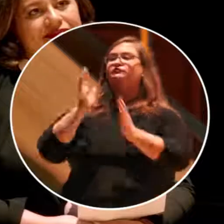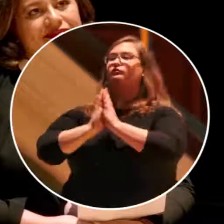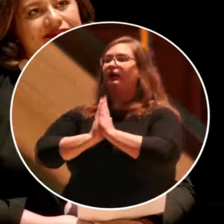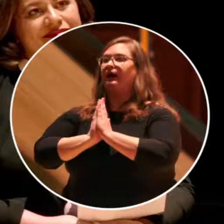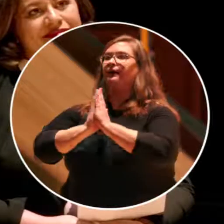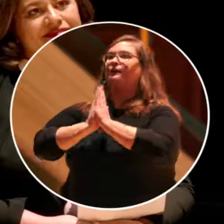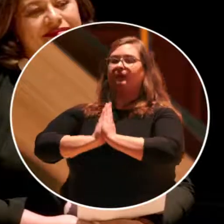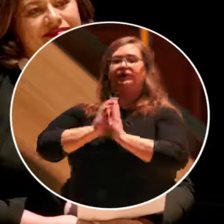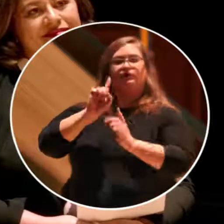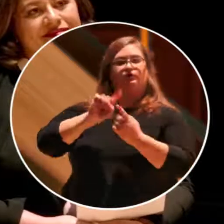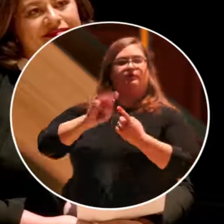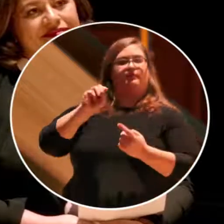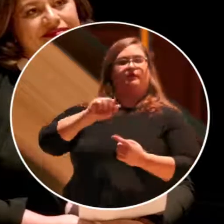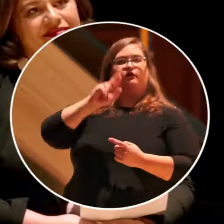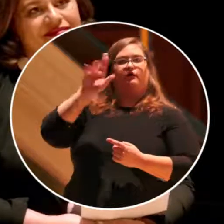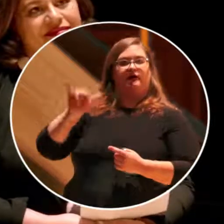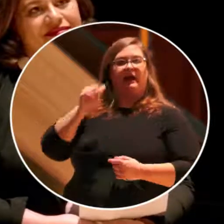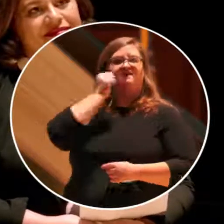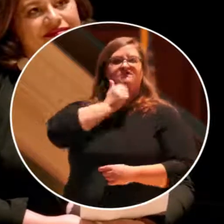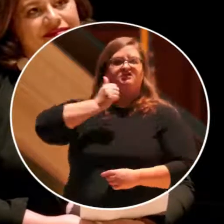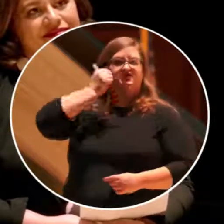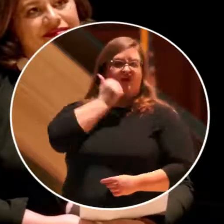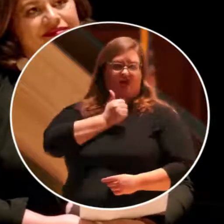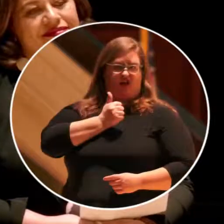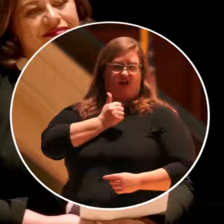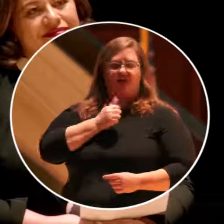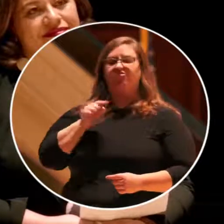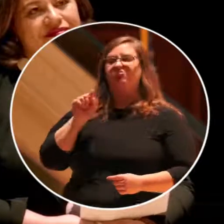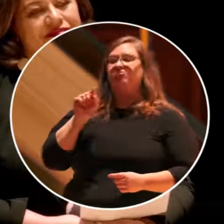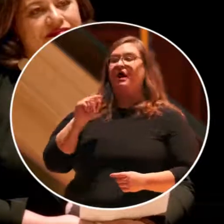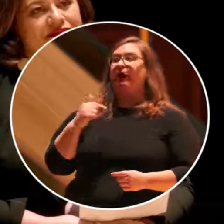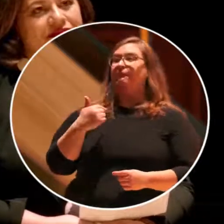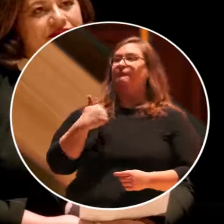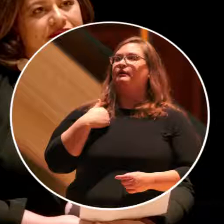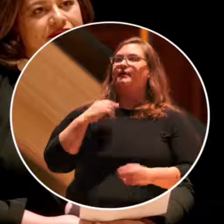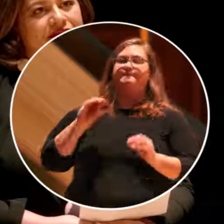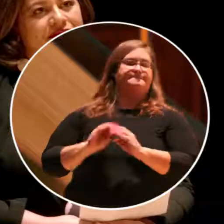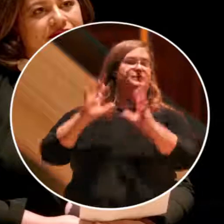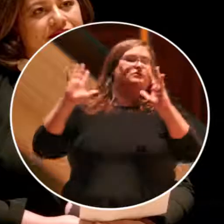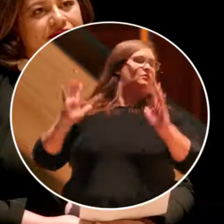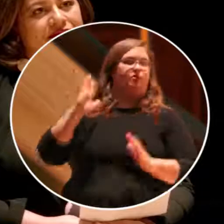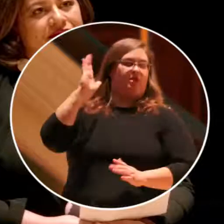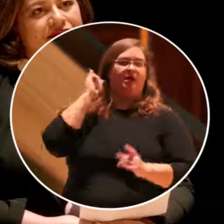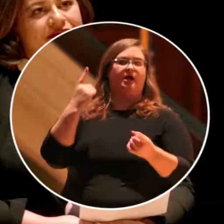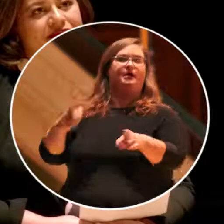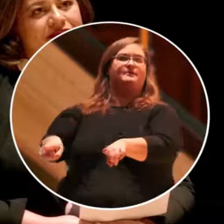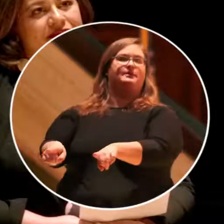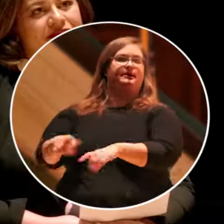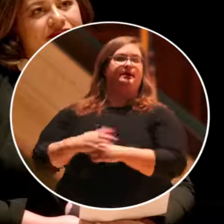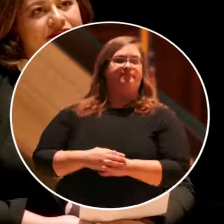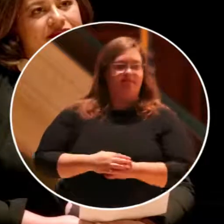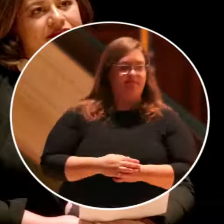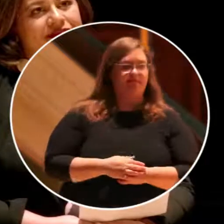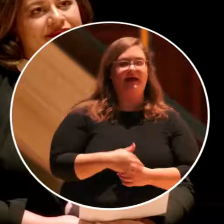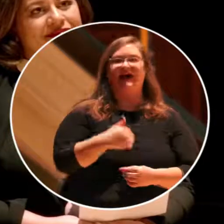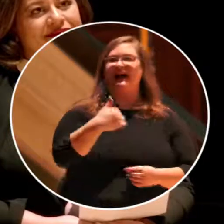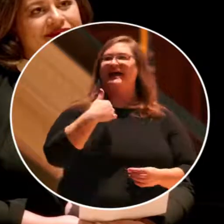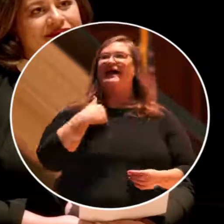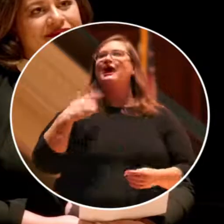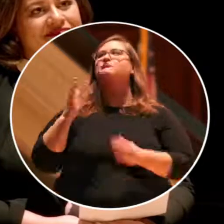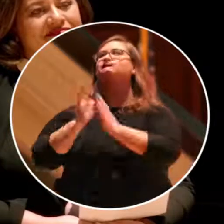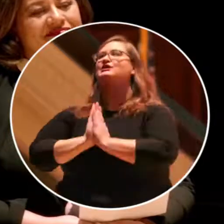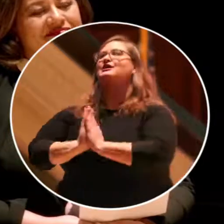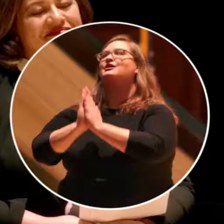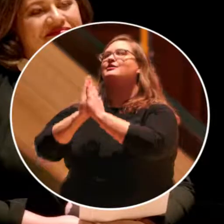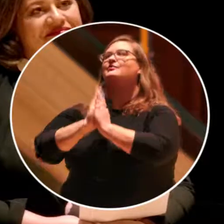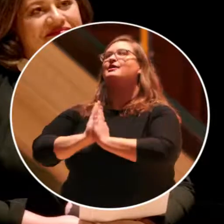happen. I do. I pray that Mary will remember how my mother saved her and